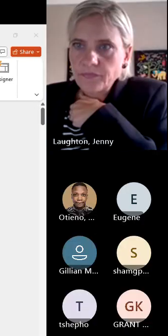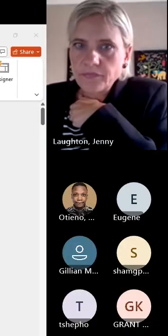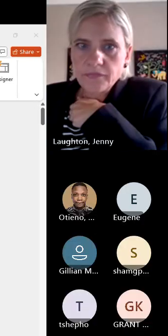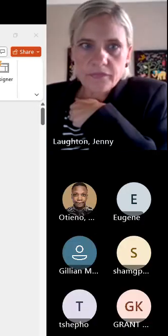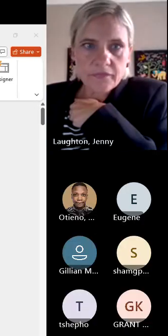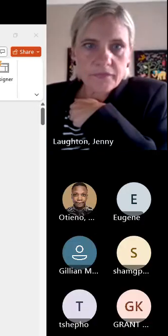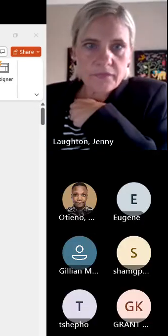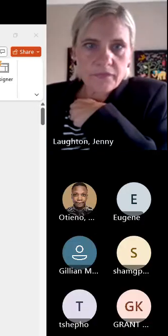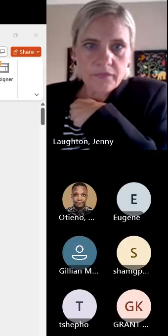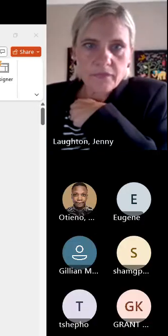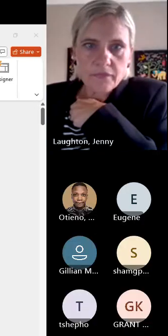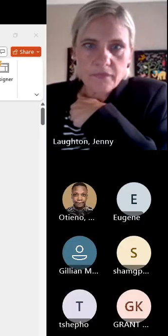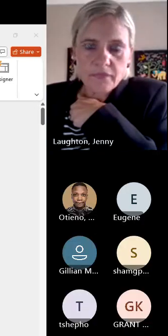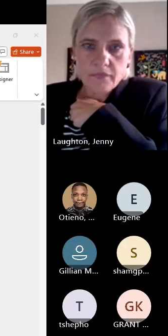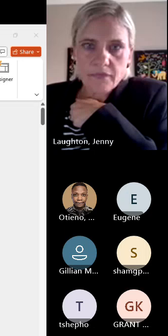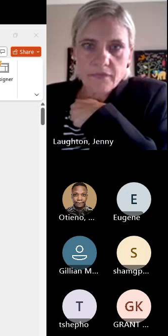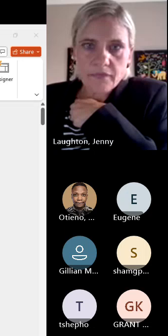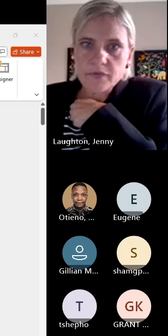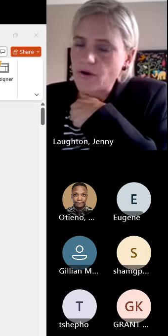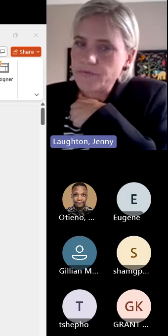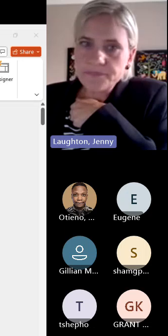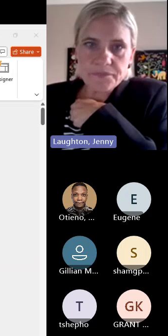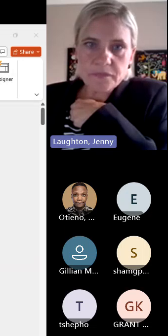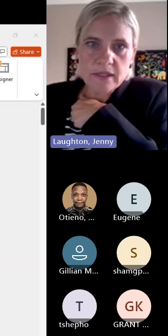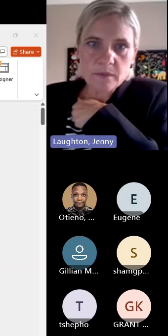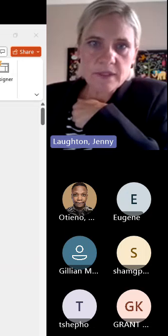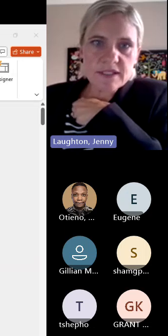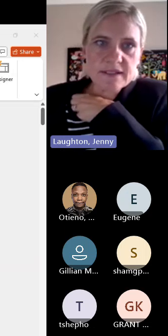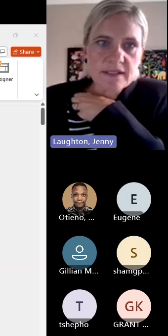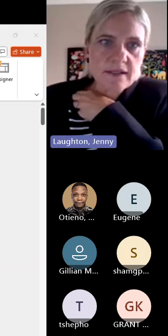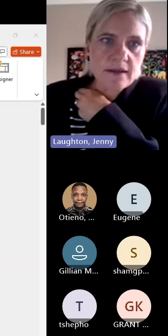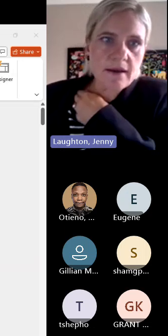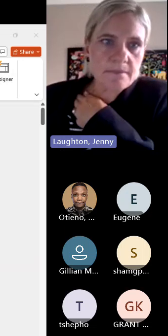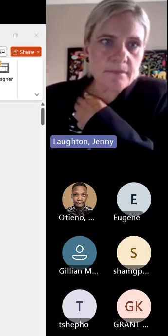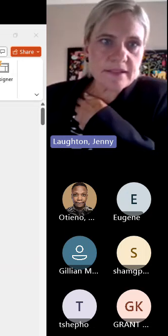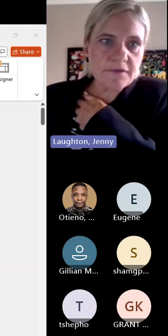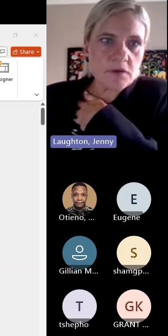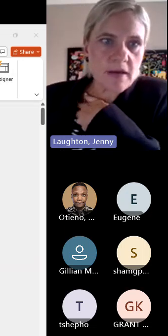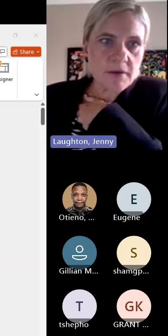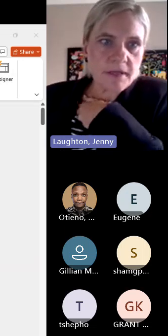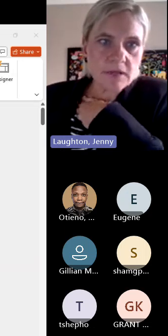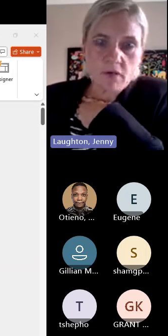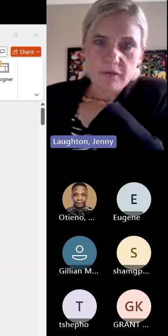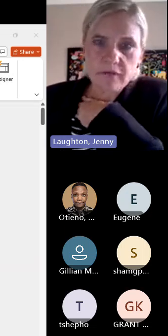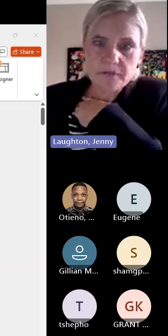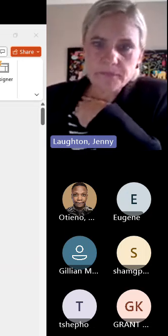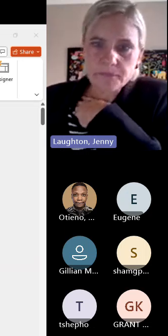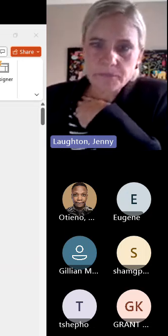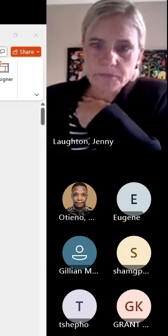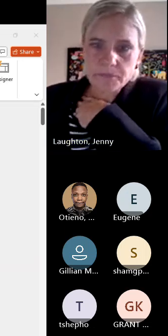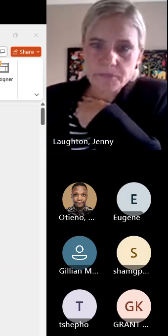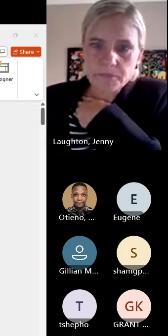Okay. Right now, can you see me? No, we just see as if your camera is